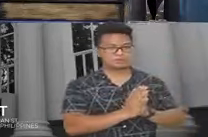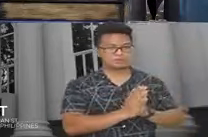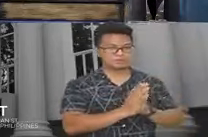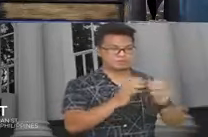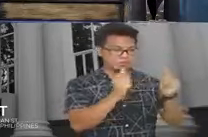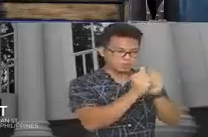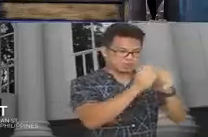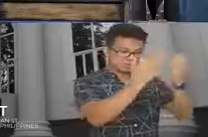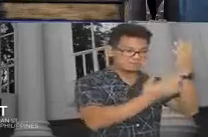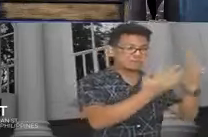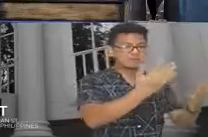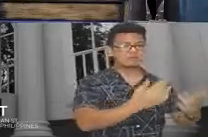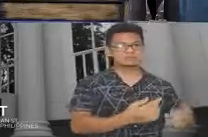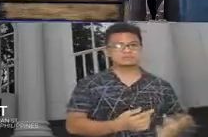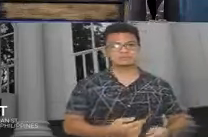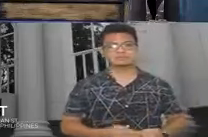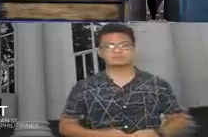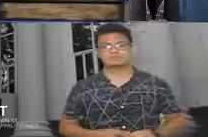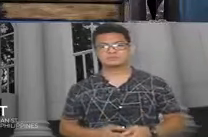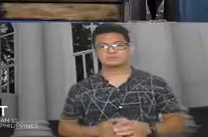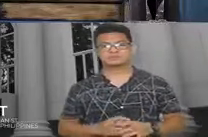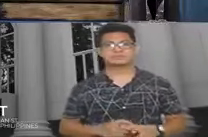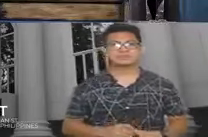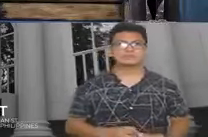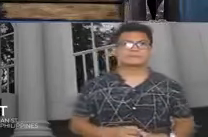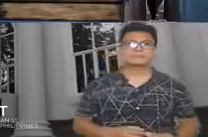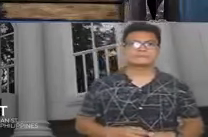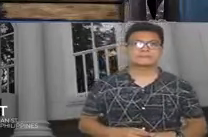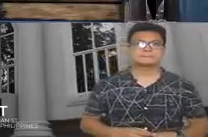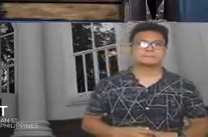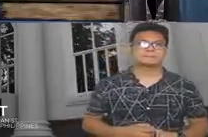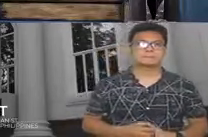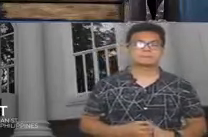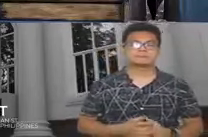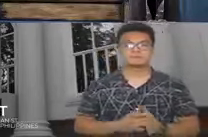he is sleeping. He must...